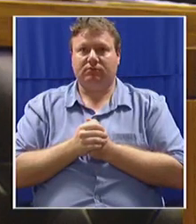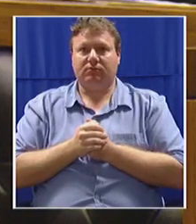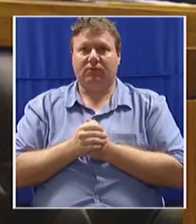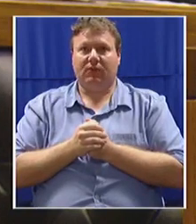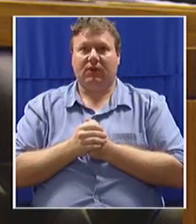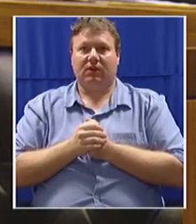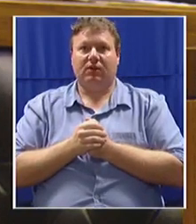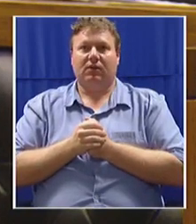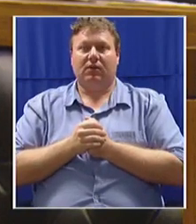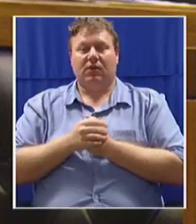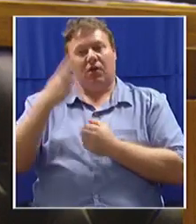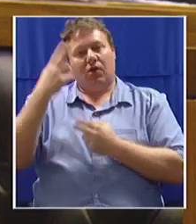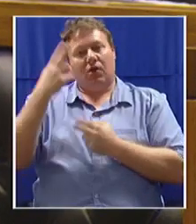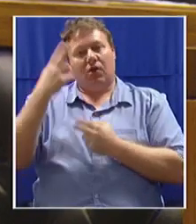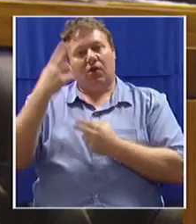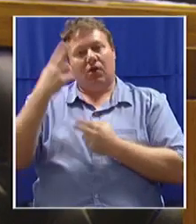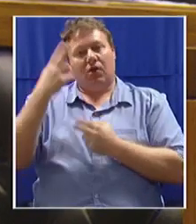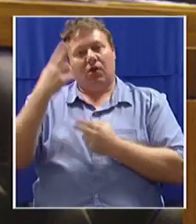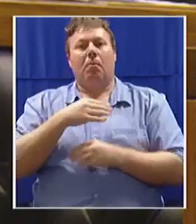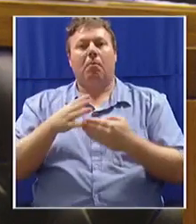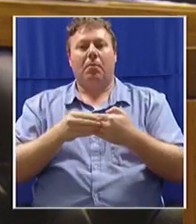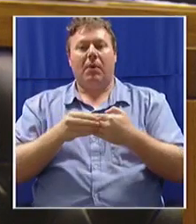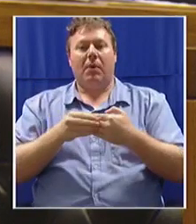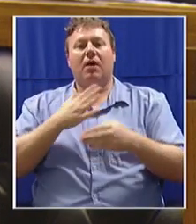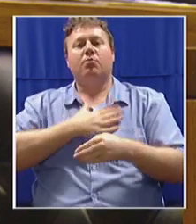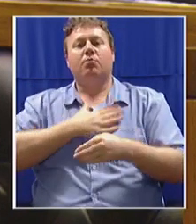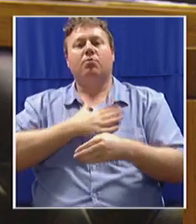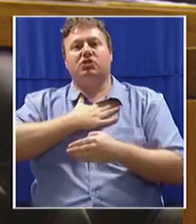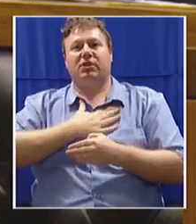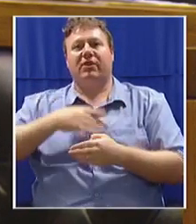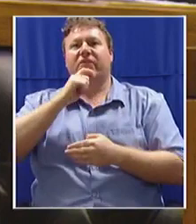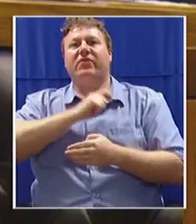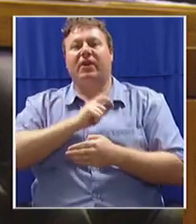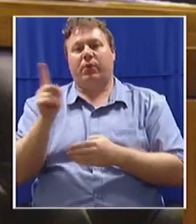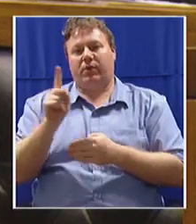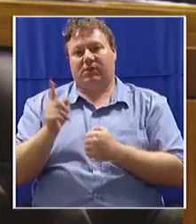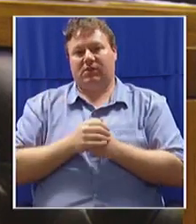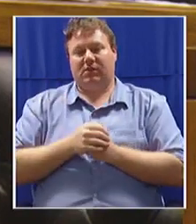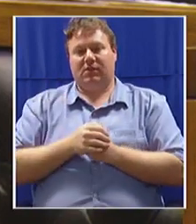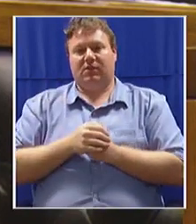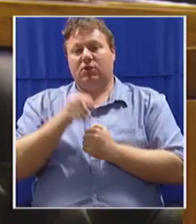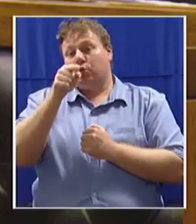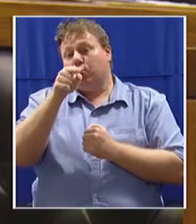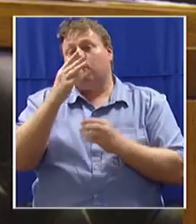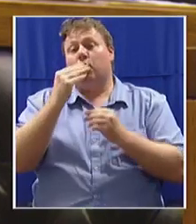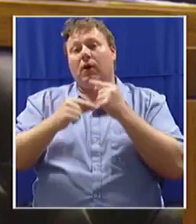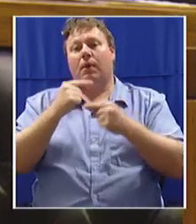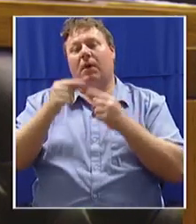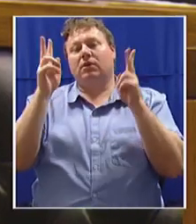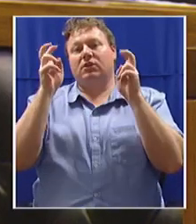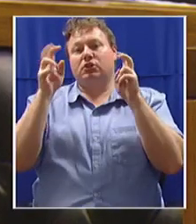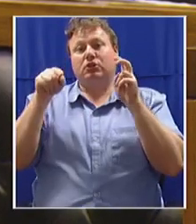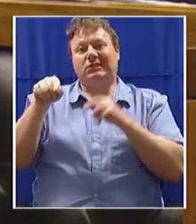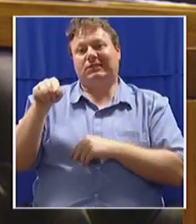The honorable member would appreciate the fact that this matter that you're speaking about, as